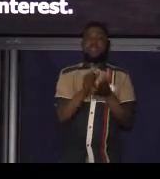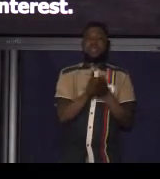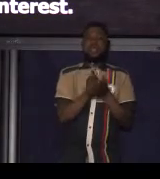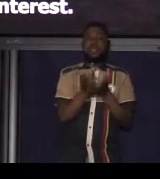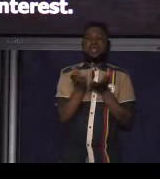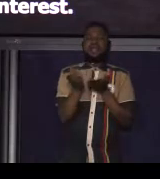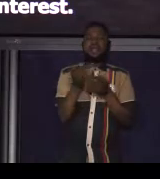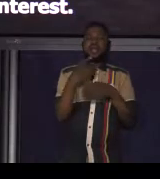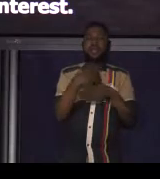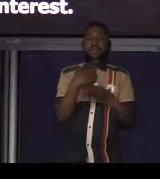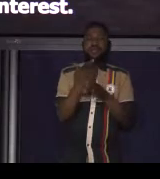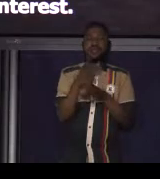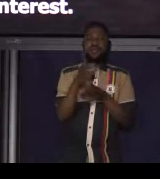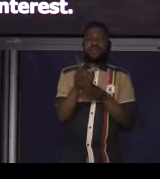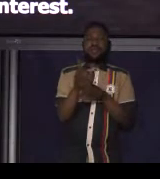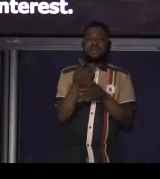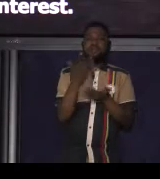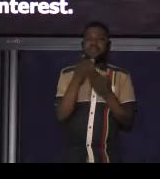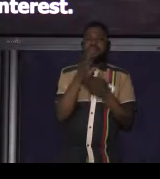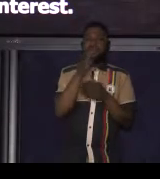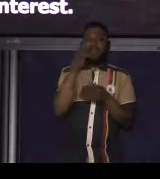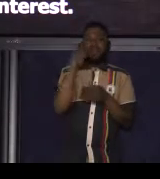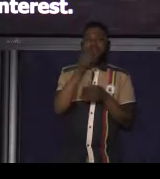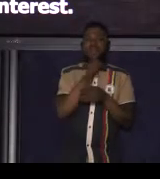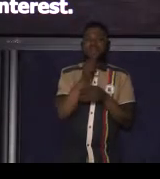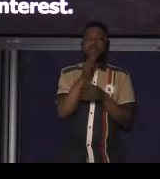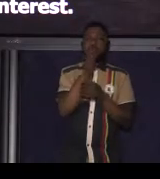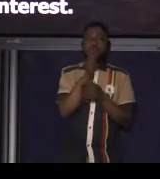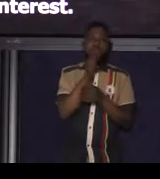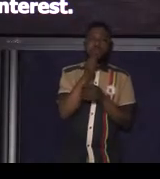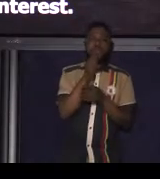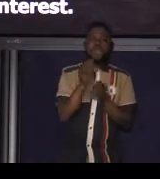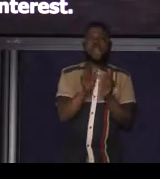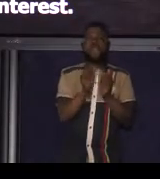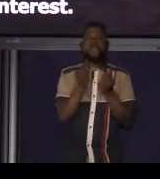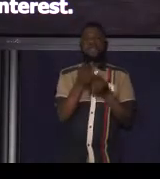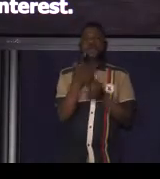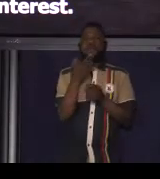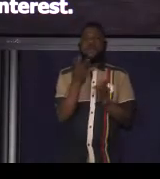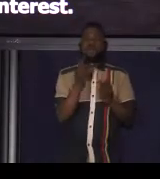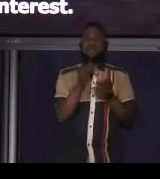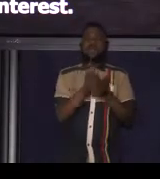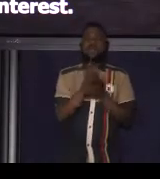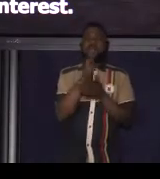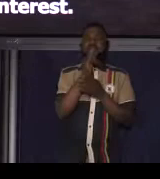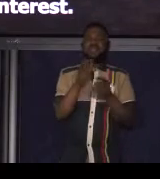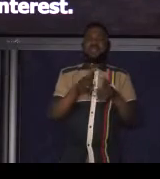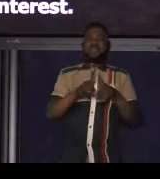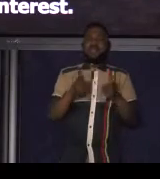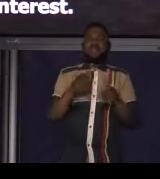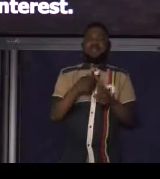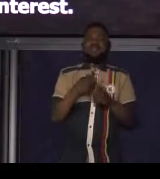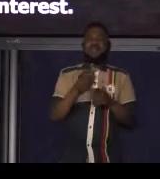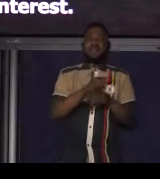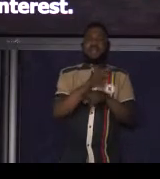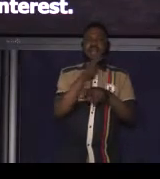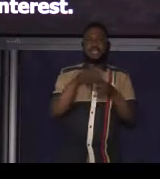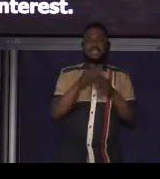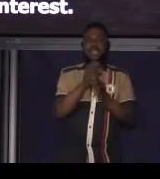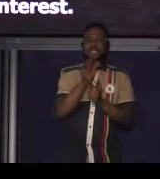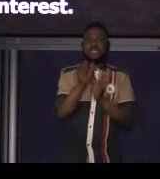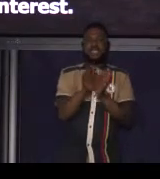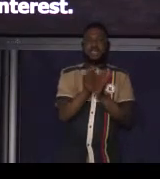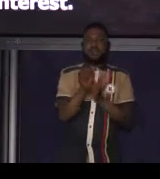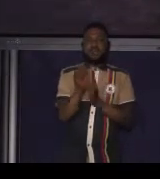serve, that are created maybe for a company, maybe for a group of people. That one is quite different from